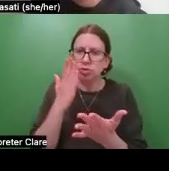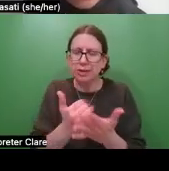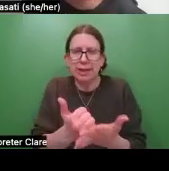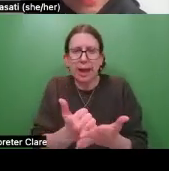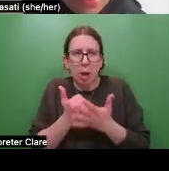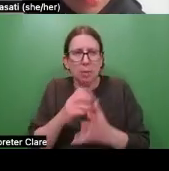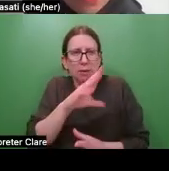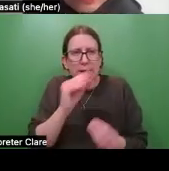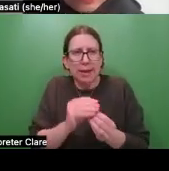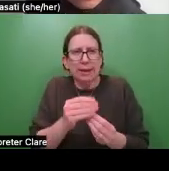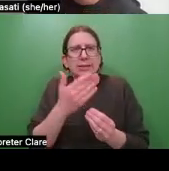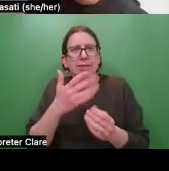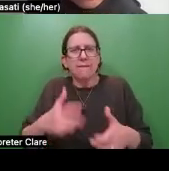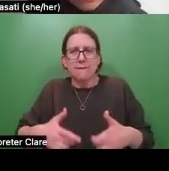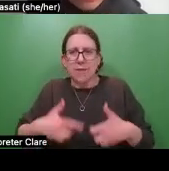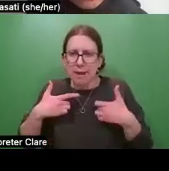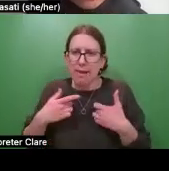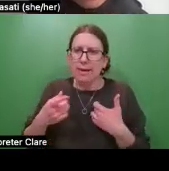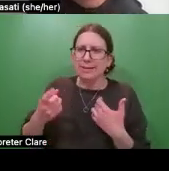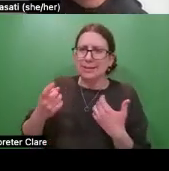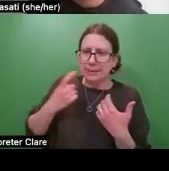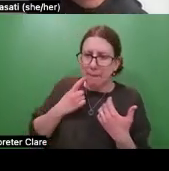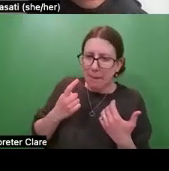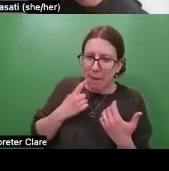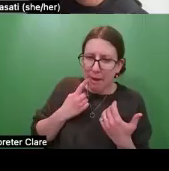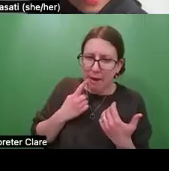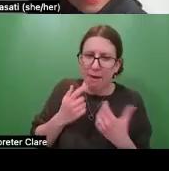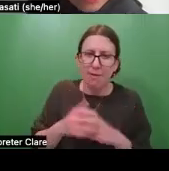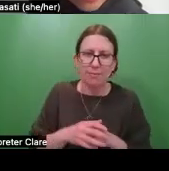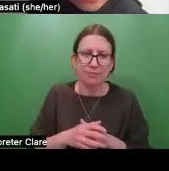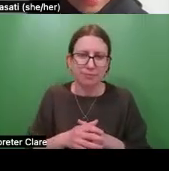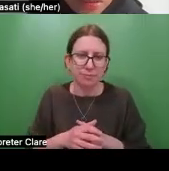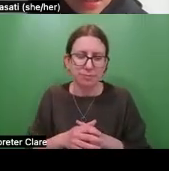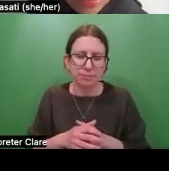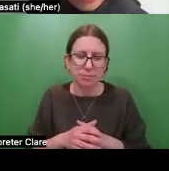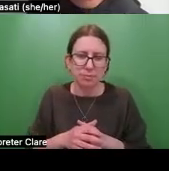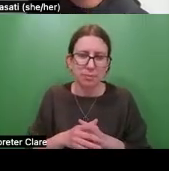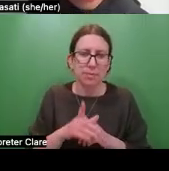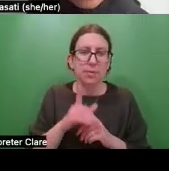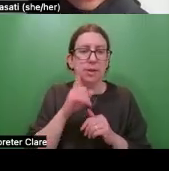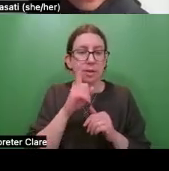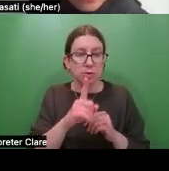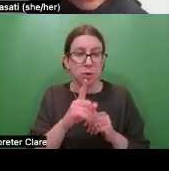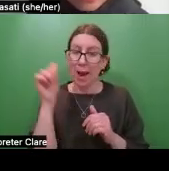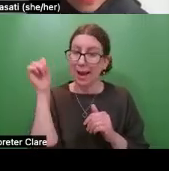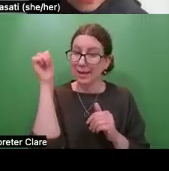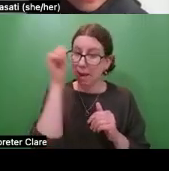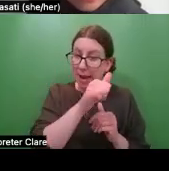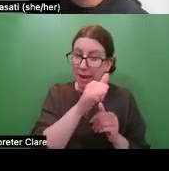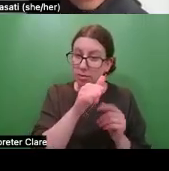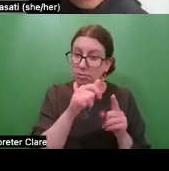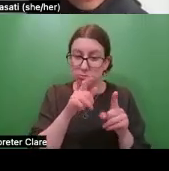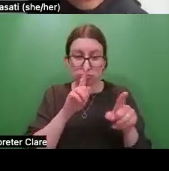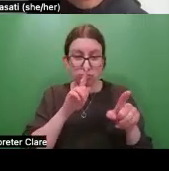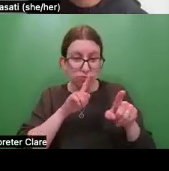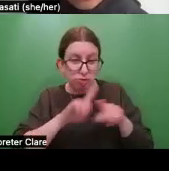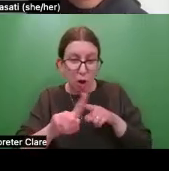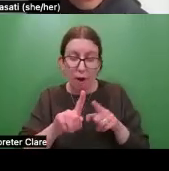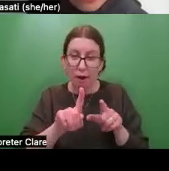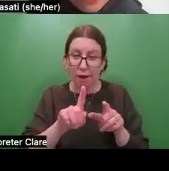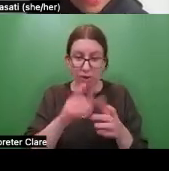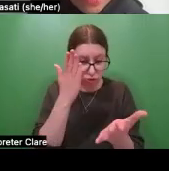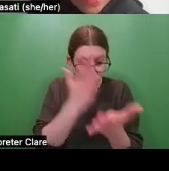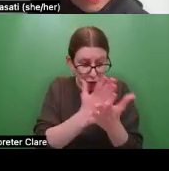While academics often categorize trust into attitude, the factors that